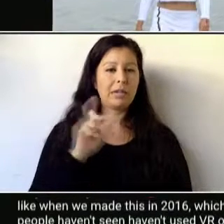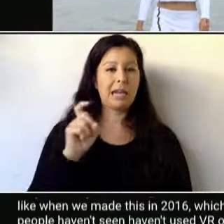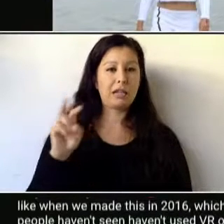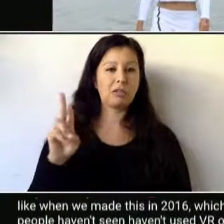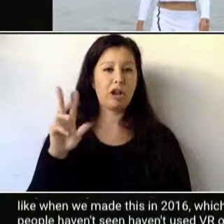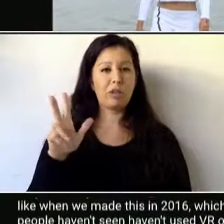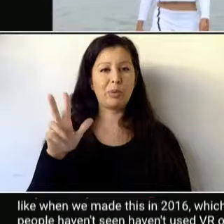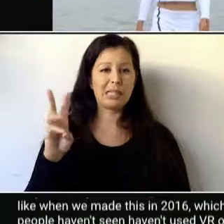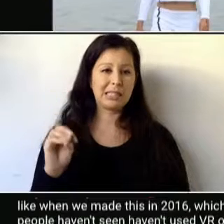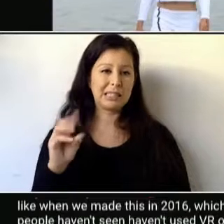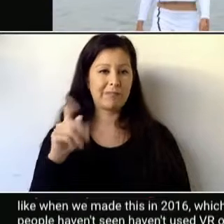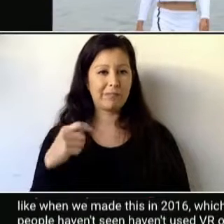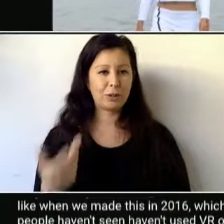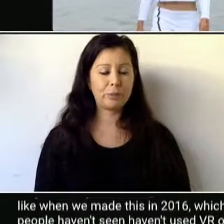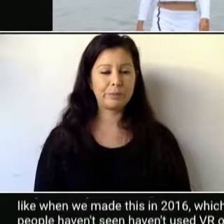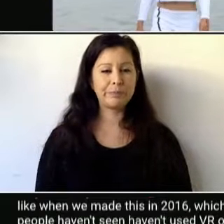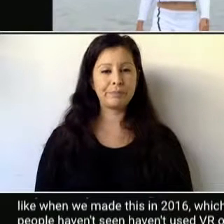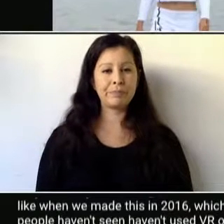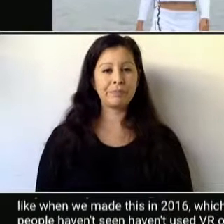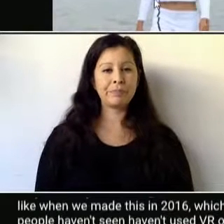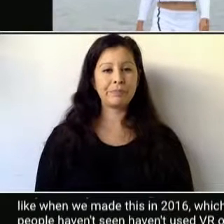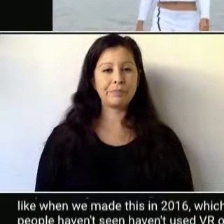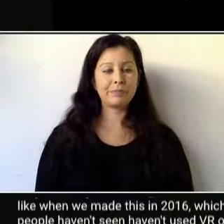360 video.